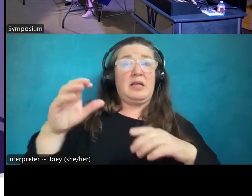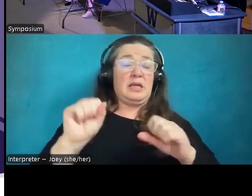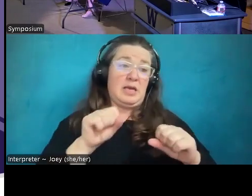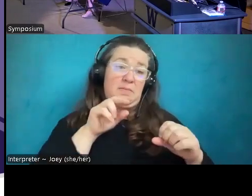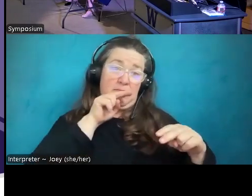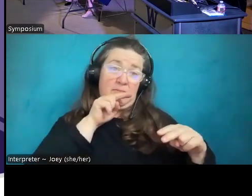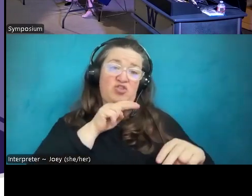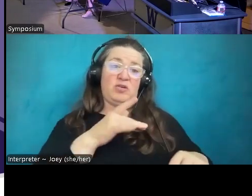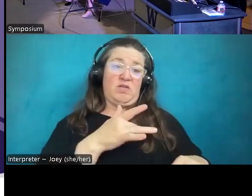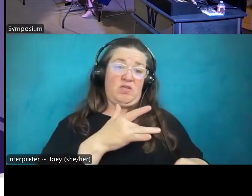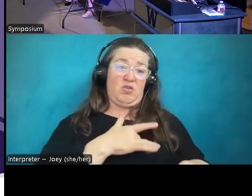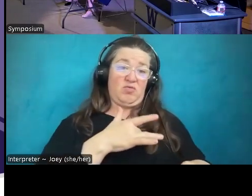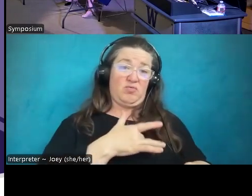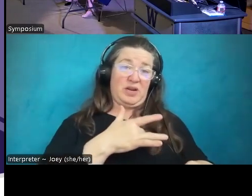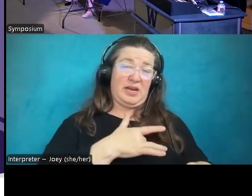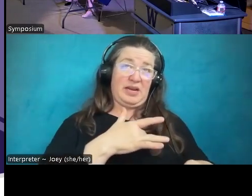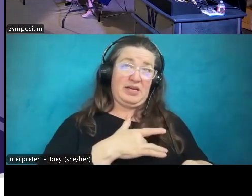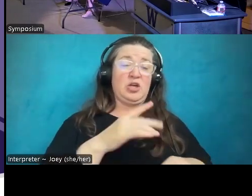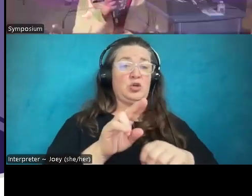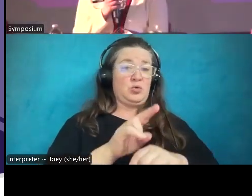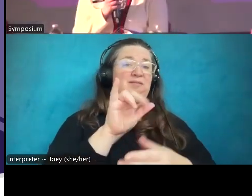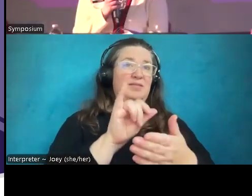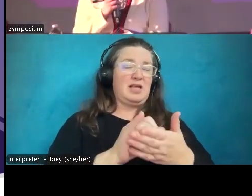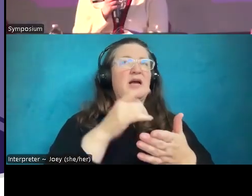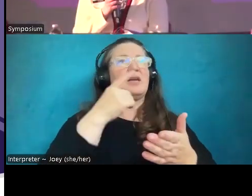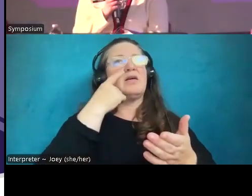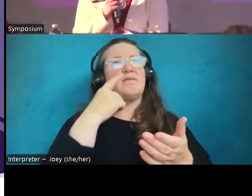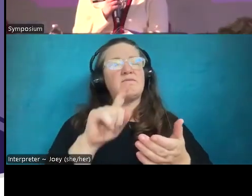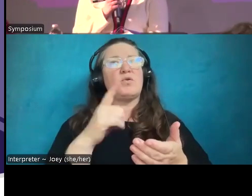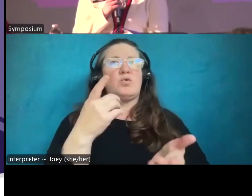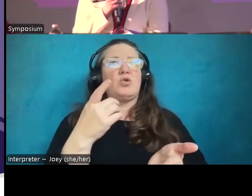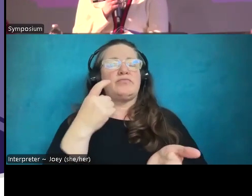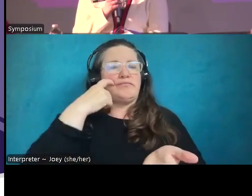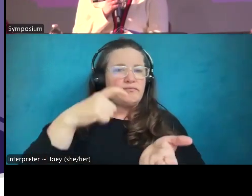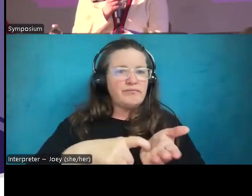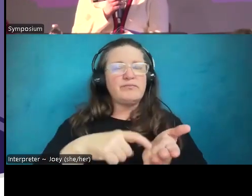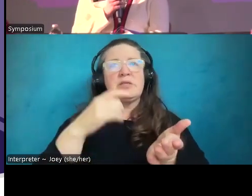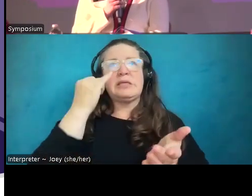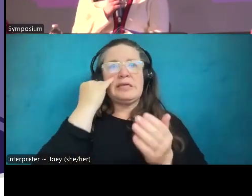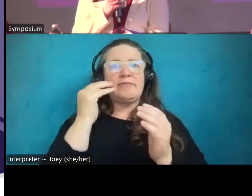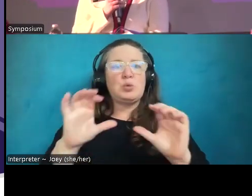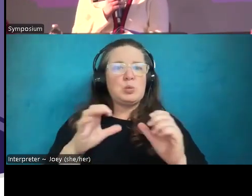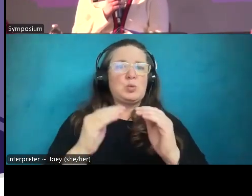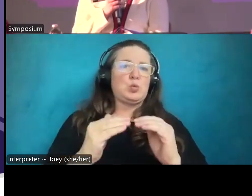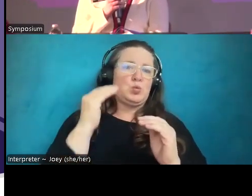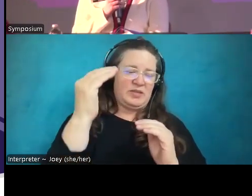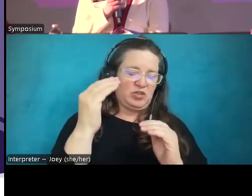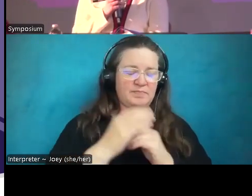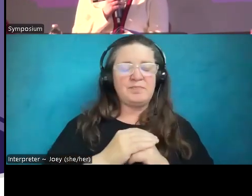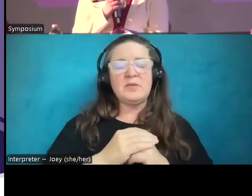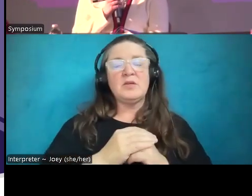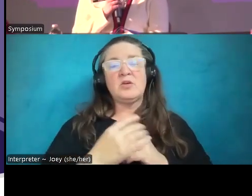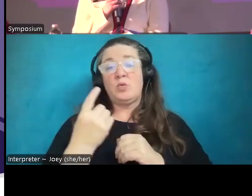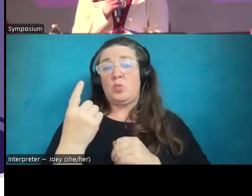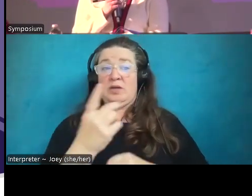a sign of how they're doing, if they're kind of overdoing it with one particular activity. For example, I have one patient